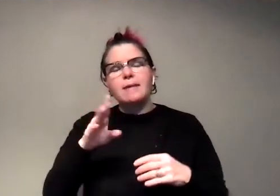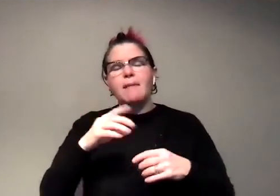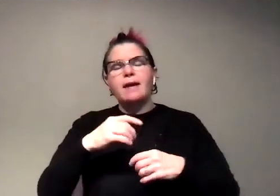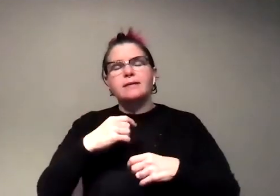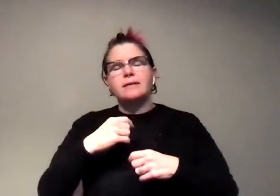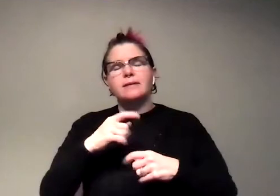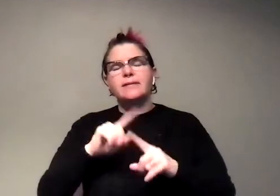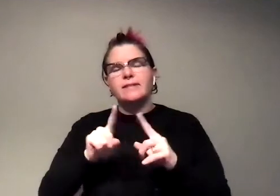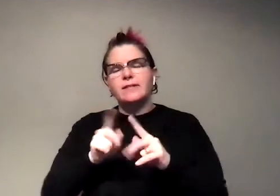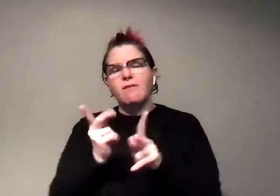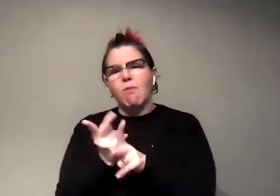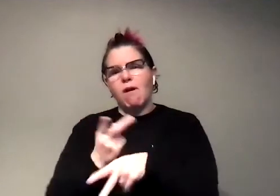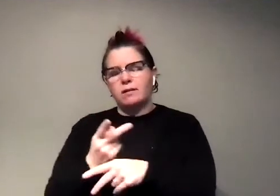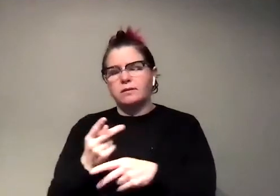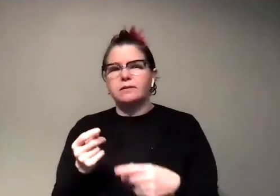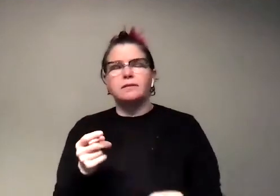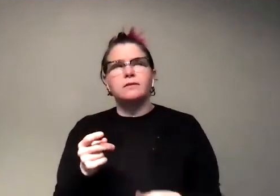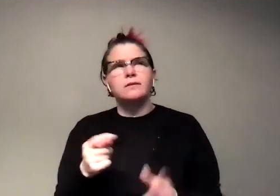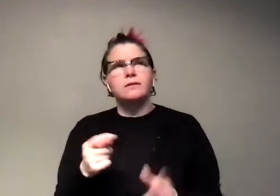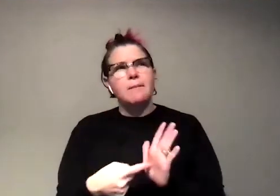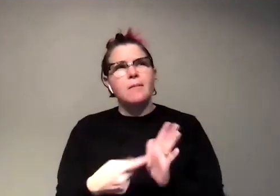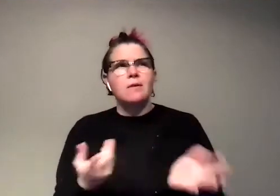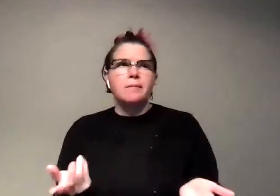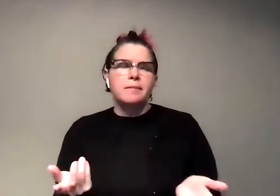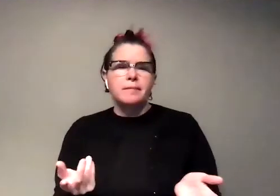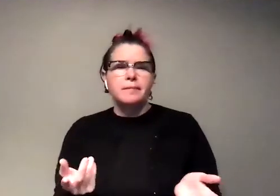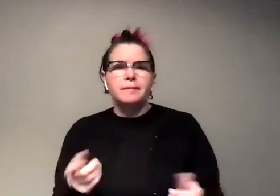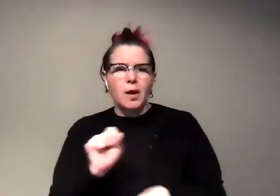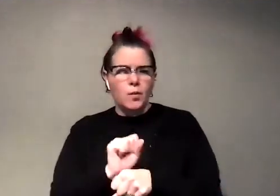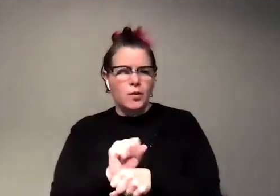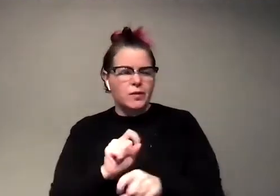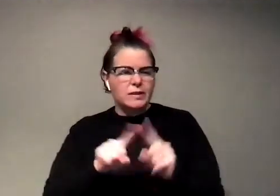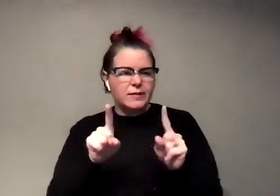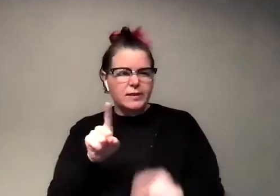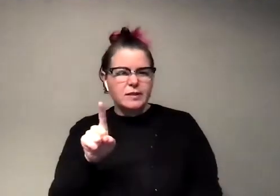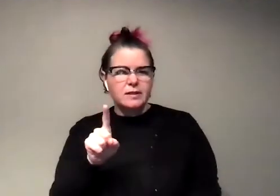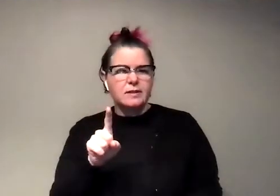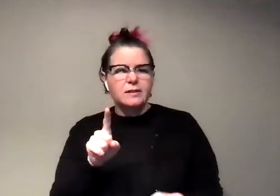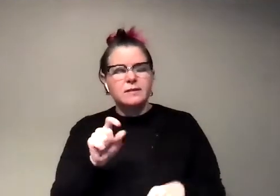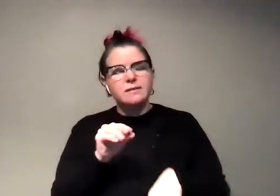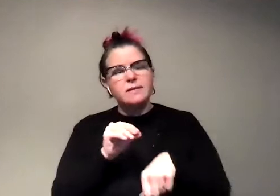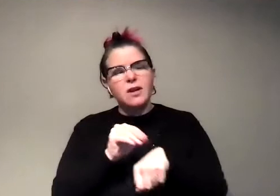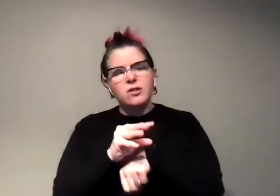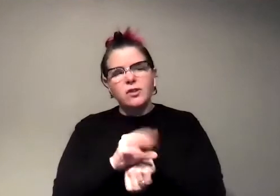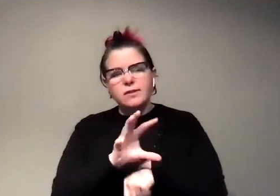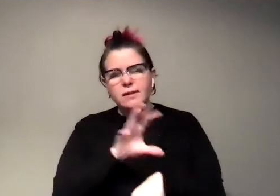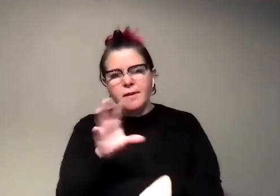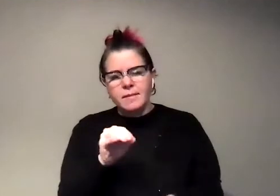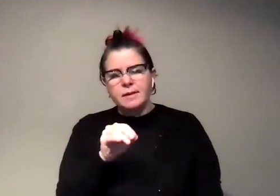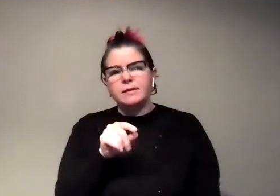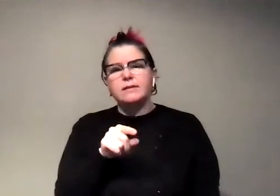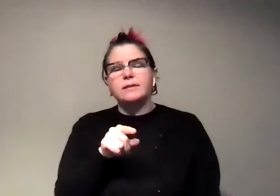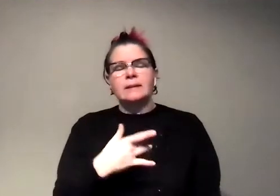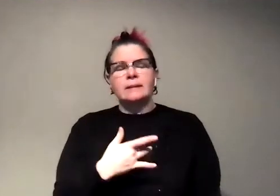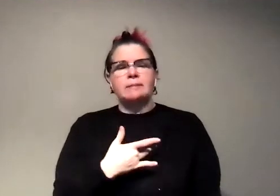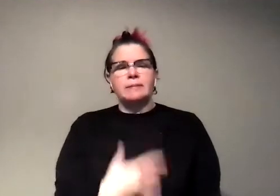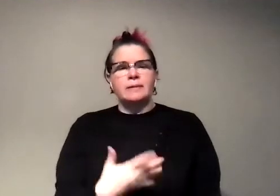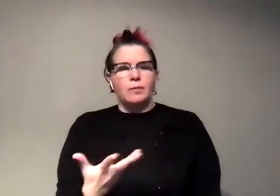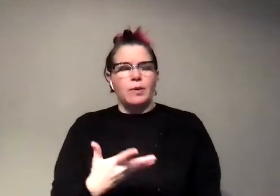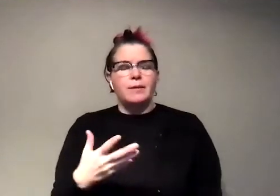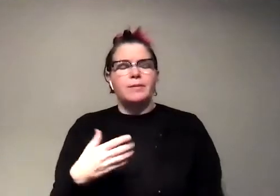products. So I worked for different consulting companies, and typically they would bring